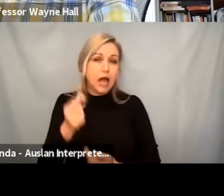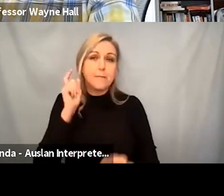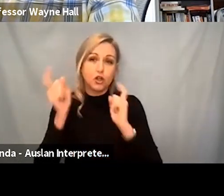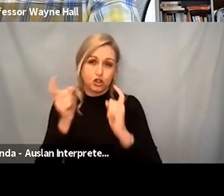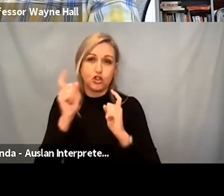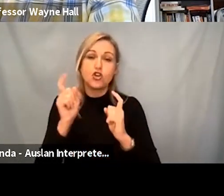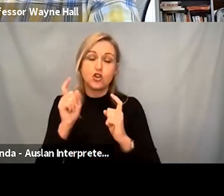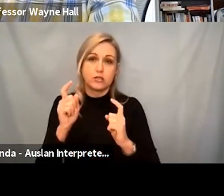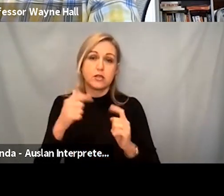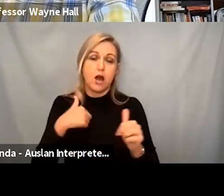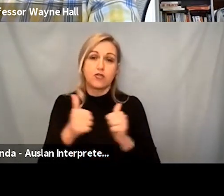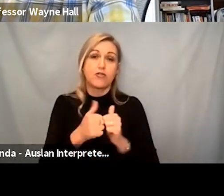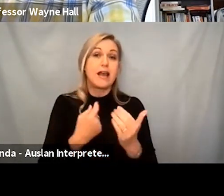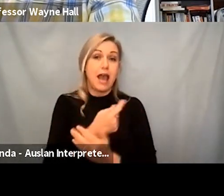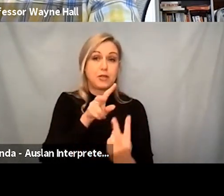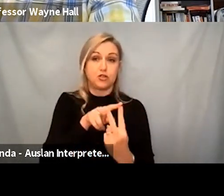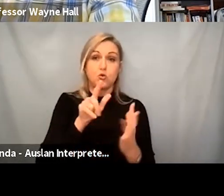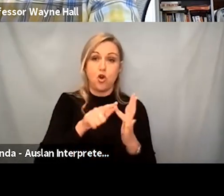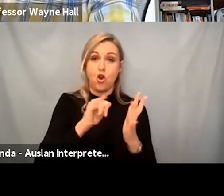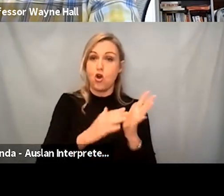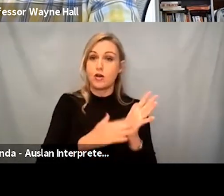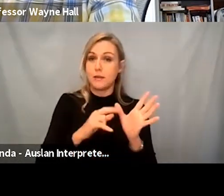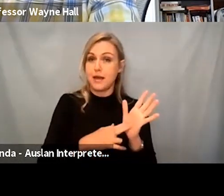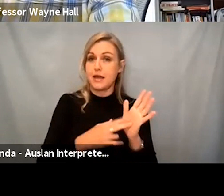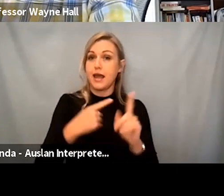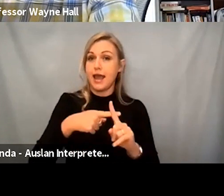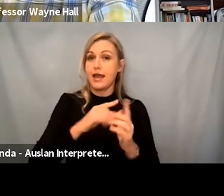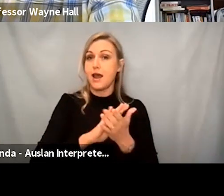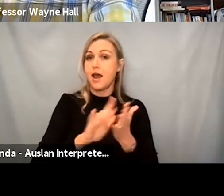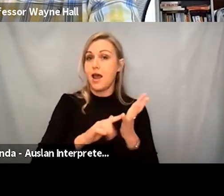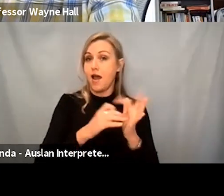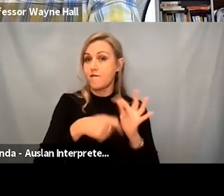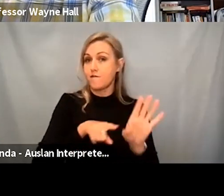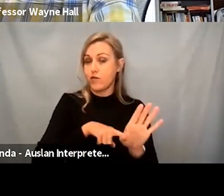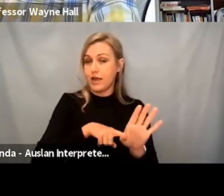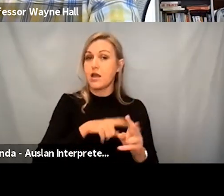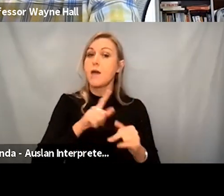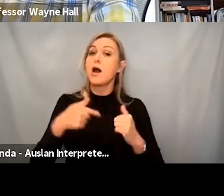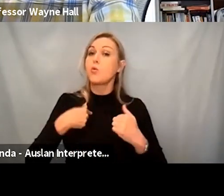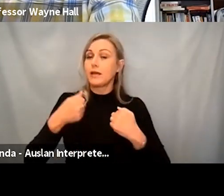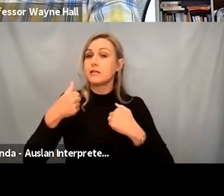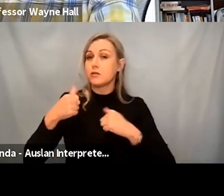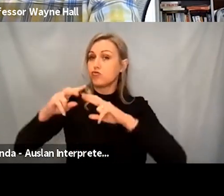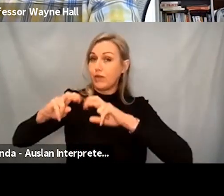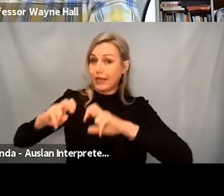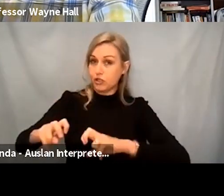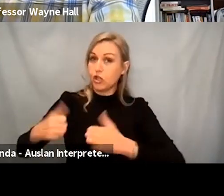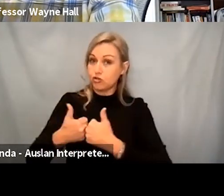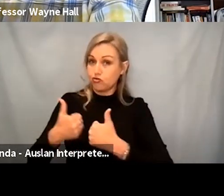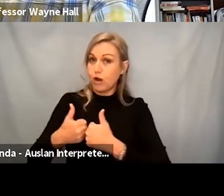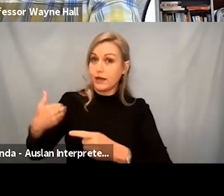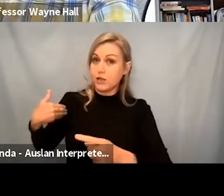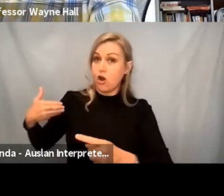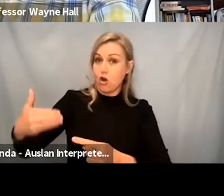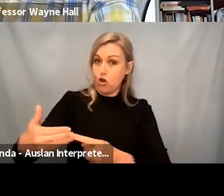with Osmond and Humphrey. And it's certainly the case that research on these drugs continued a lot longer than people often imagine. They